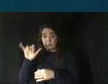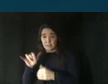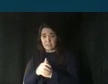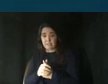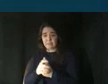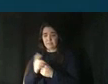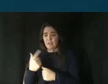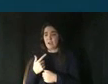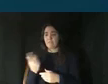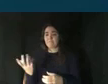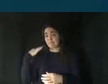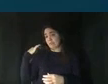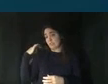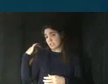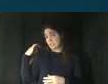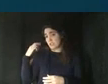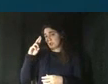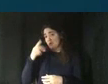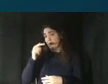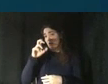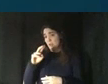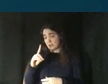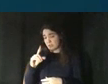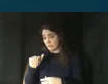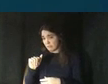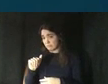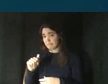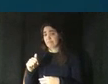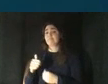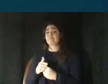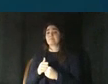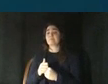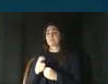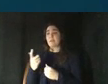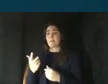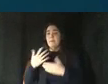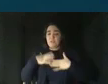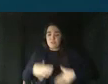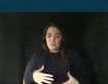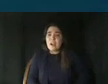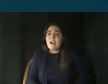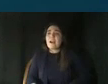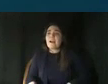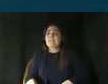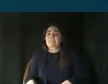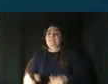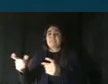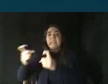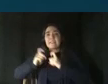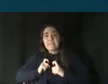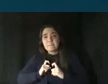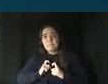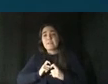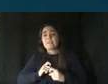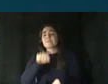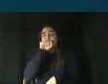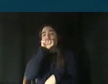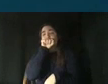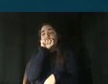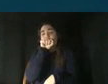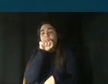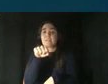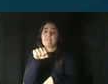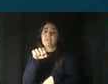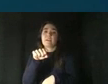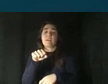in Uganda and a woman made me a dress when I was there. I love the dress and I'm so proud of it. I wore it to a